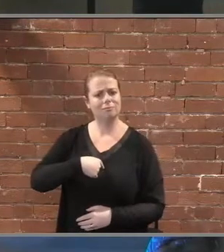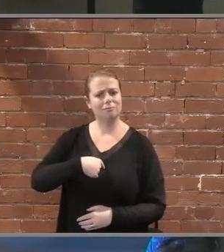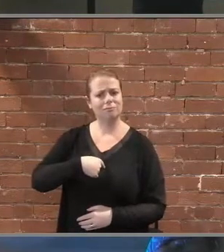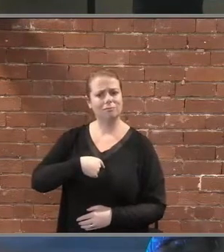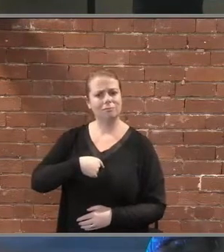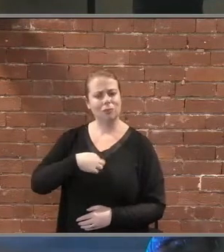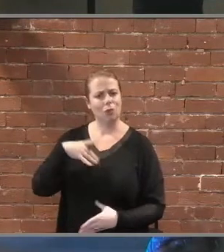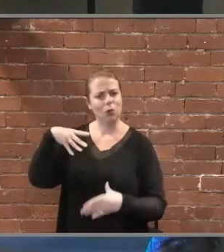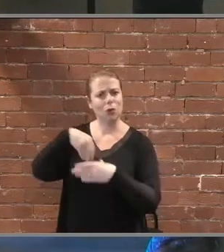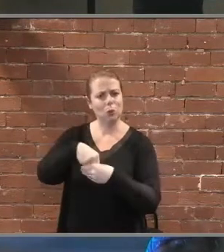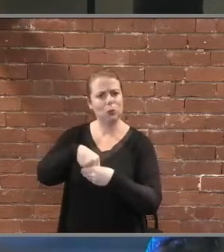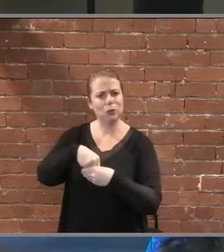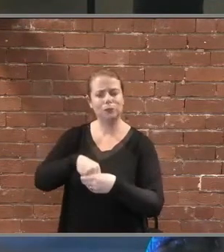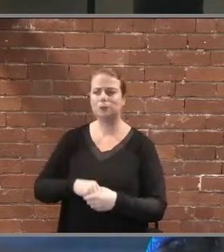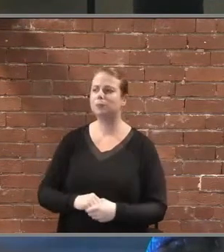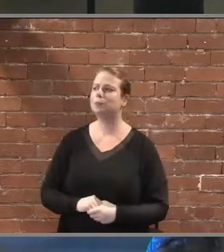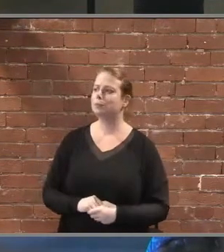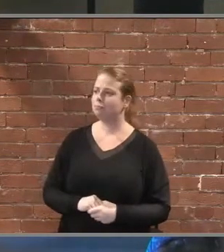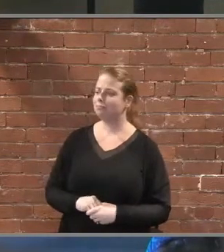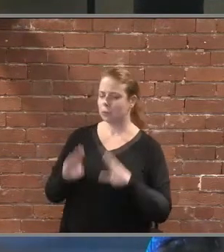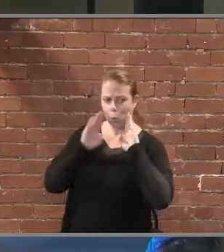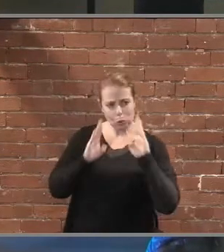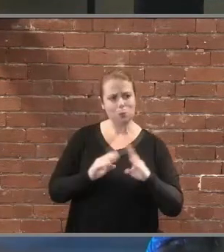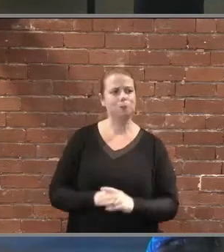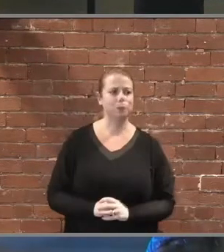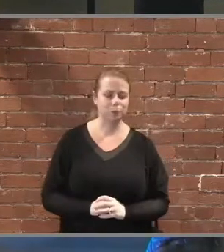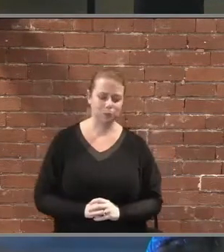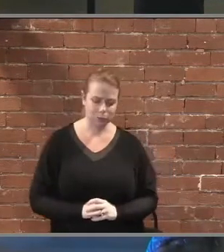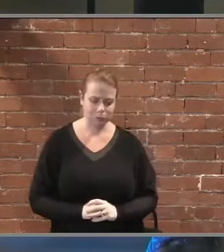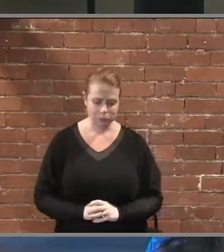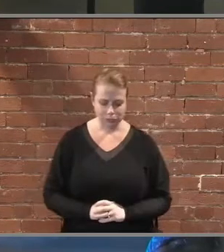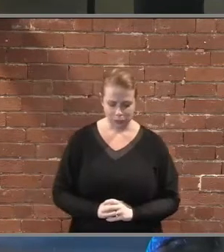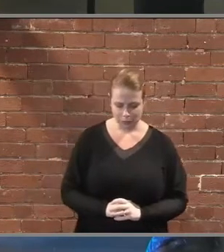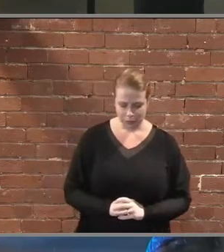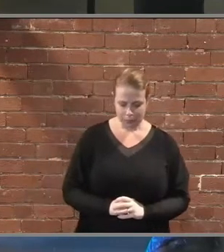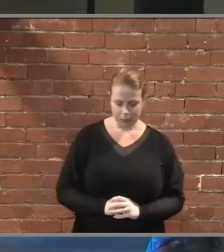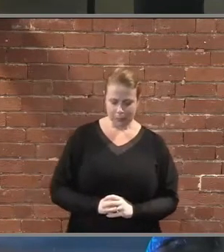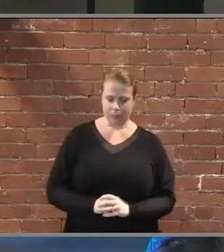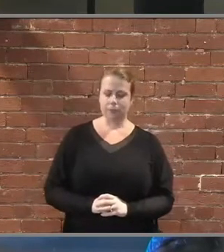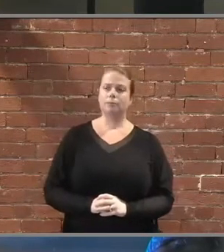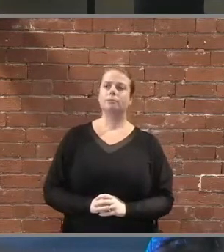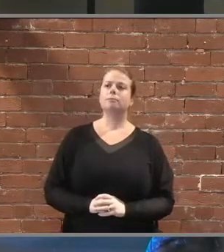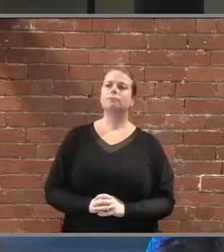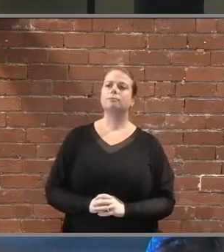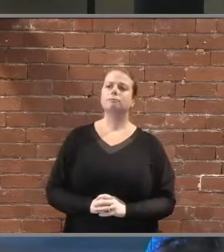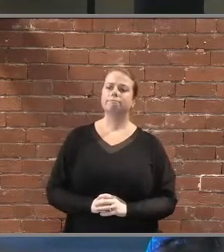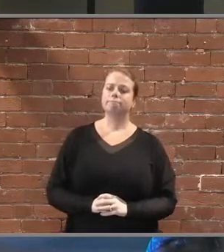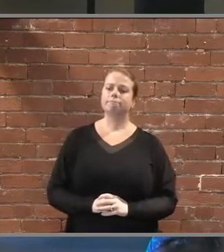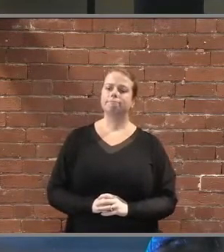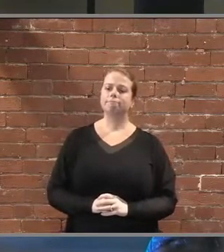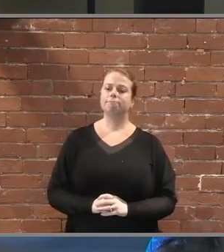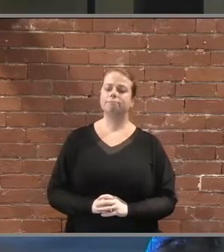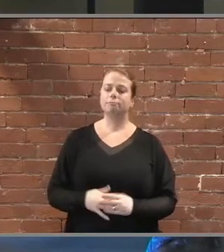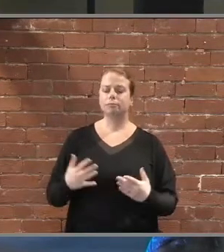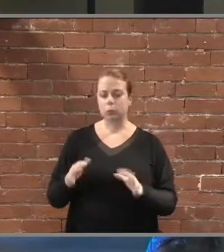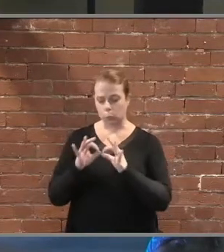to inclusion and yeah, that's awesome. Yeah. I guess, like, as I've already mentioned, there's a lot of agencies